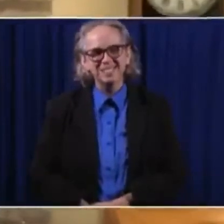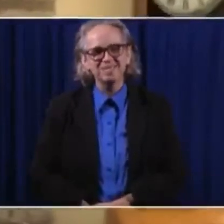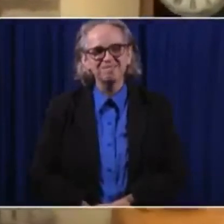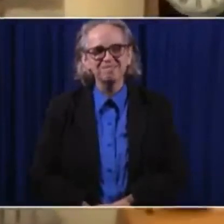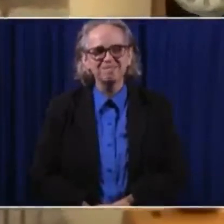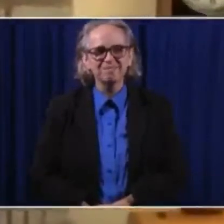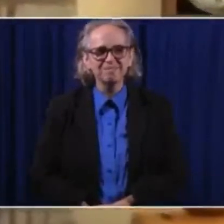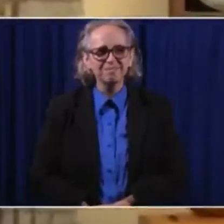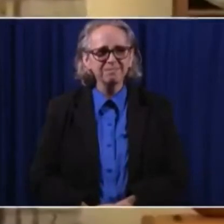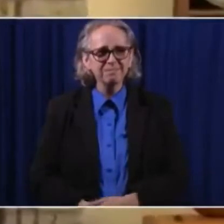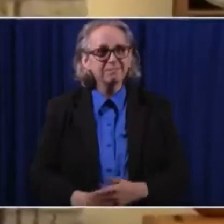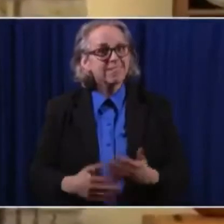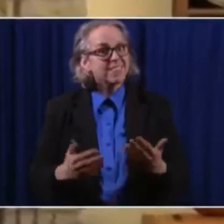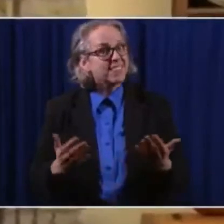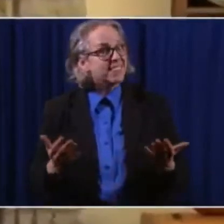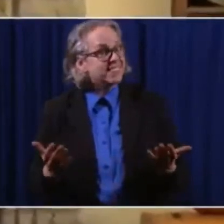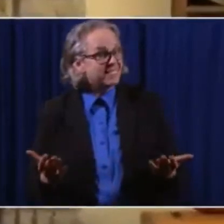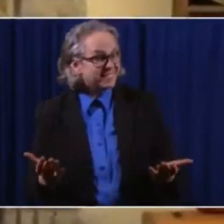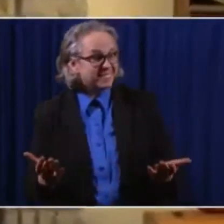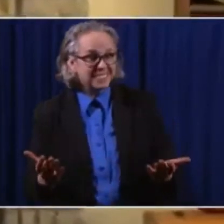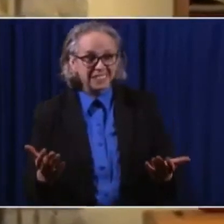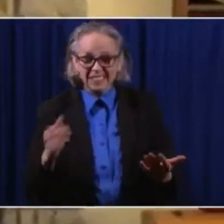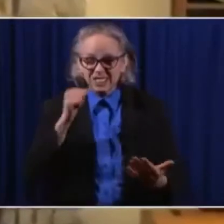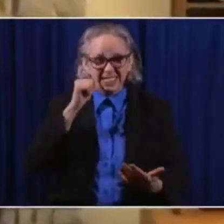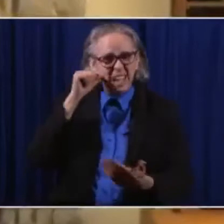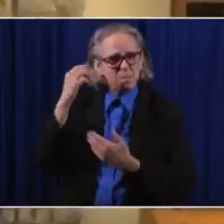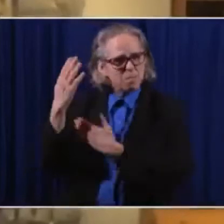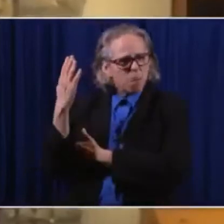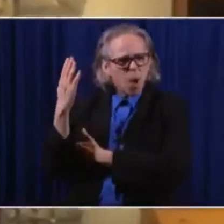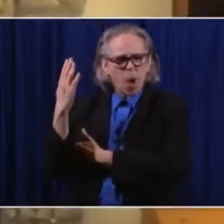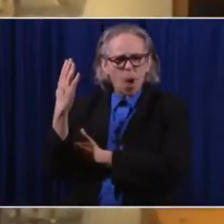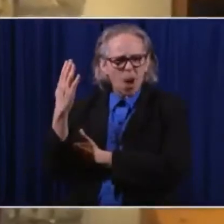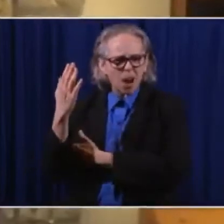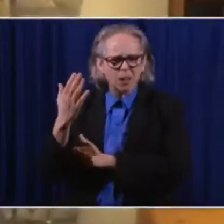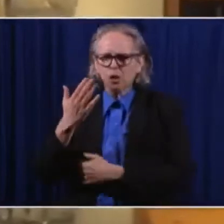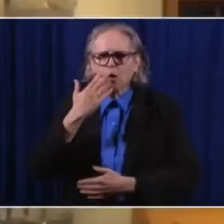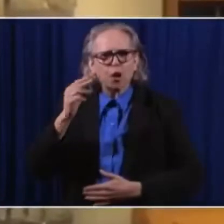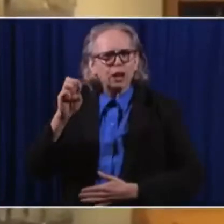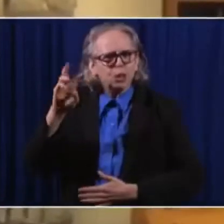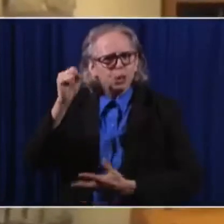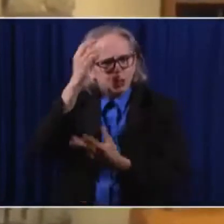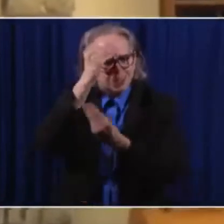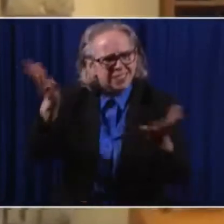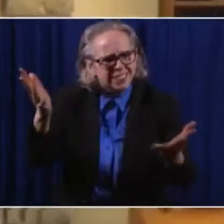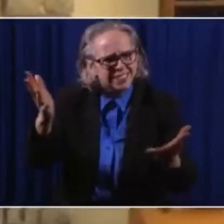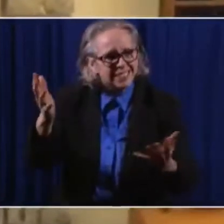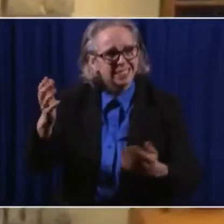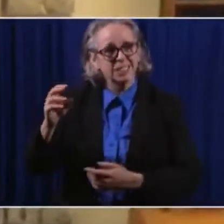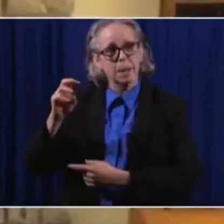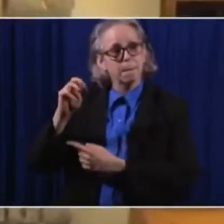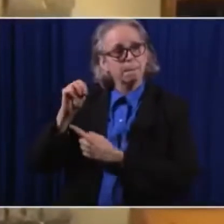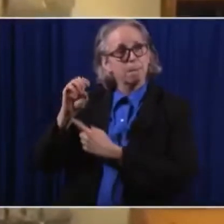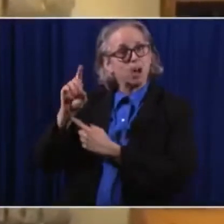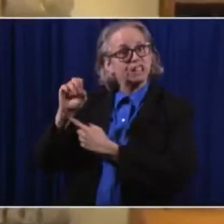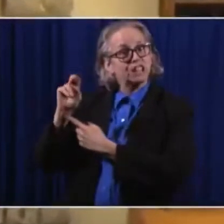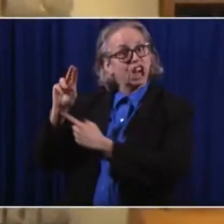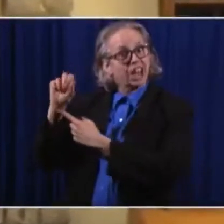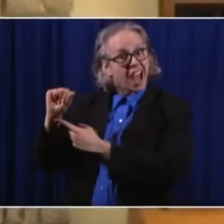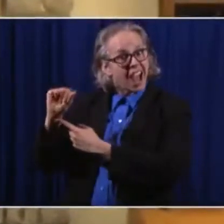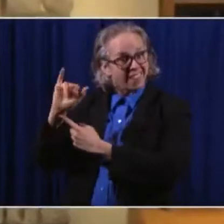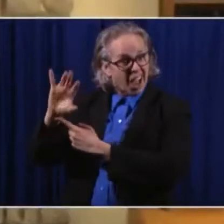Well, we certainly had some good news yesterday morning. Moderna, with their drug trials proceeding very